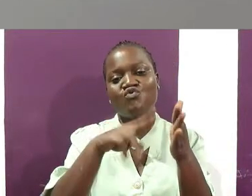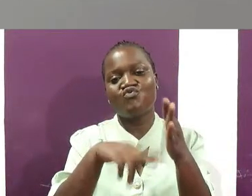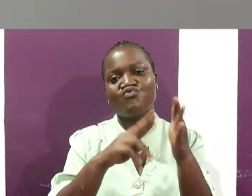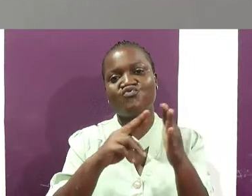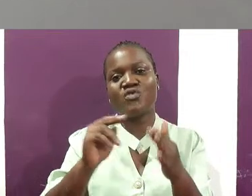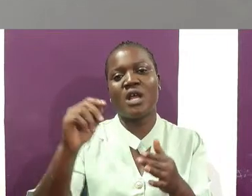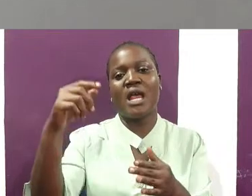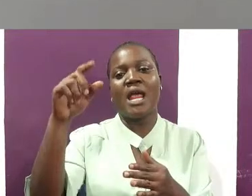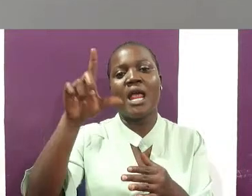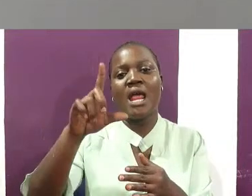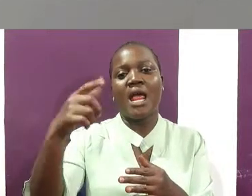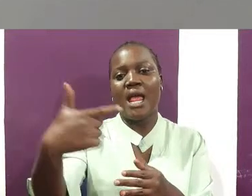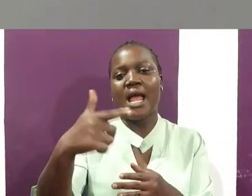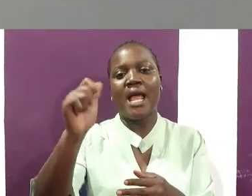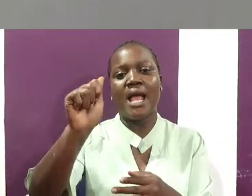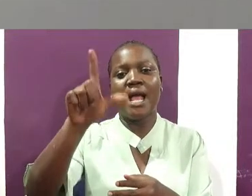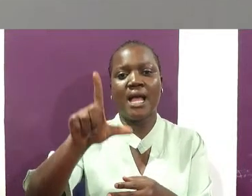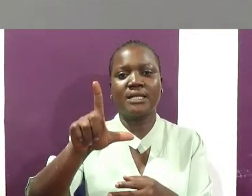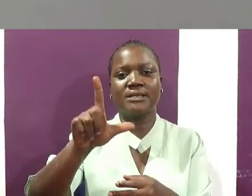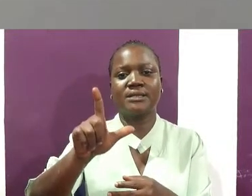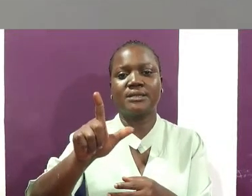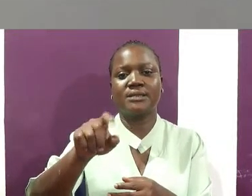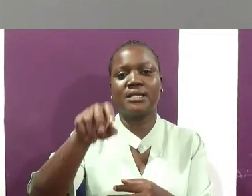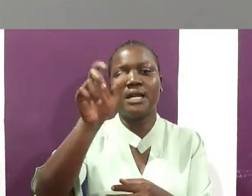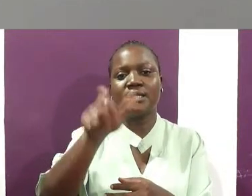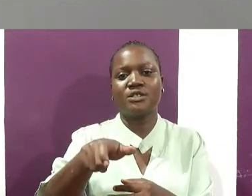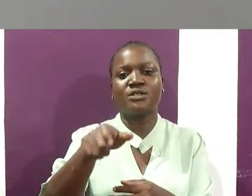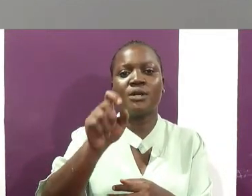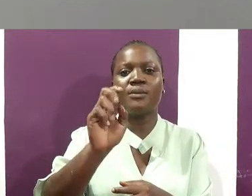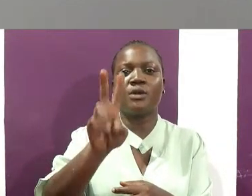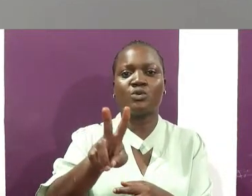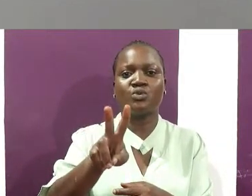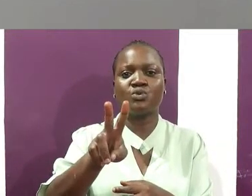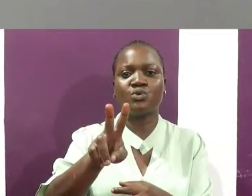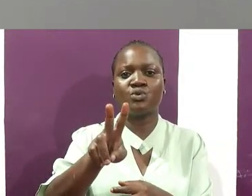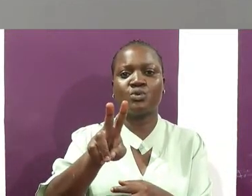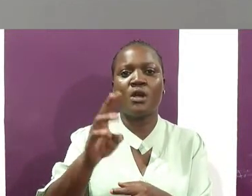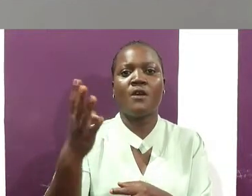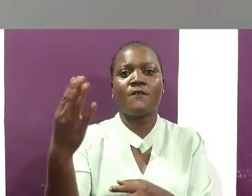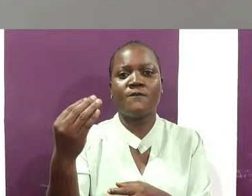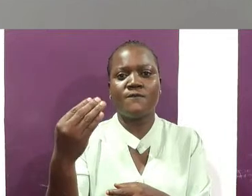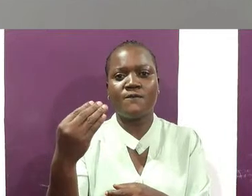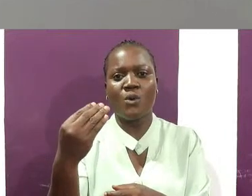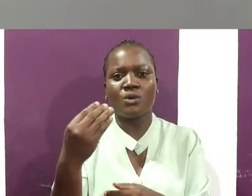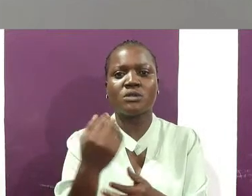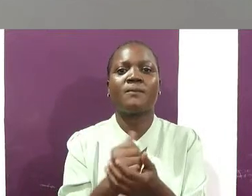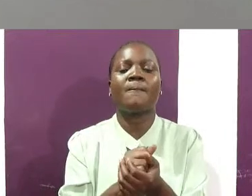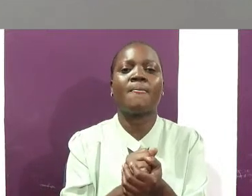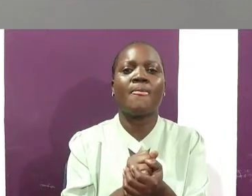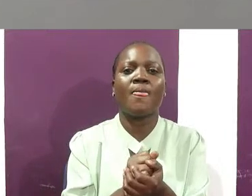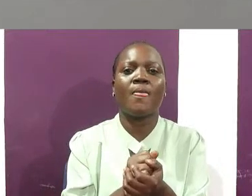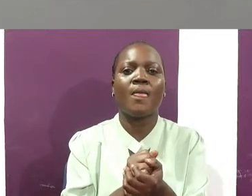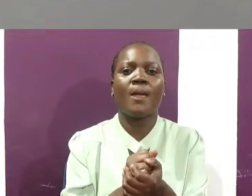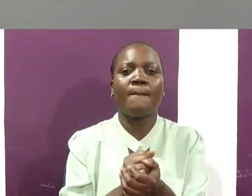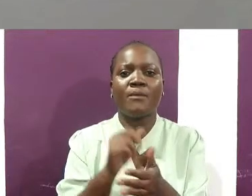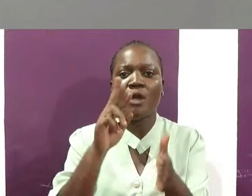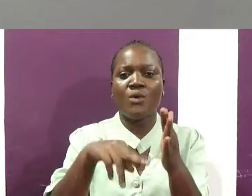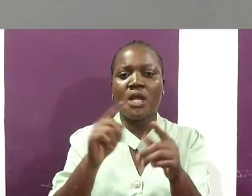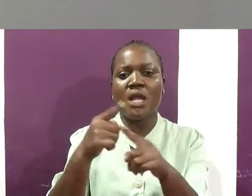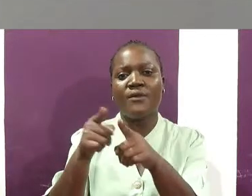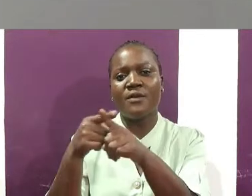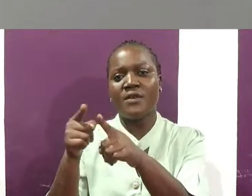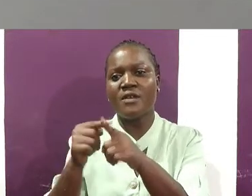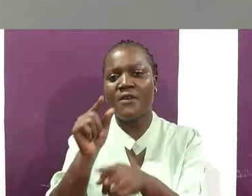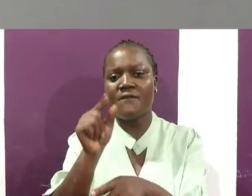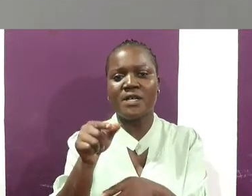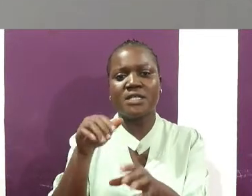baako, enche mo aye emi e du baako, e tre mienu, enche mo aye mienu, e tre mienu, enche mo aye num, e tre mienu, enche mo aye nson,